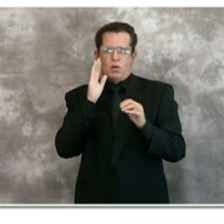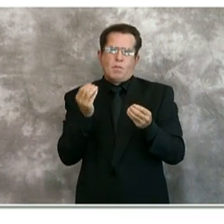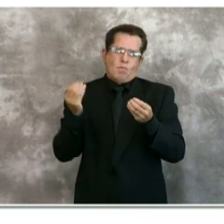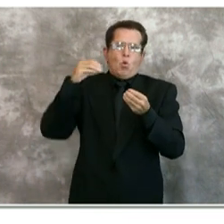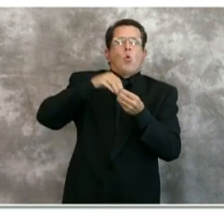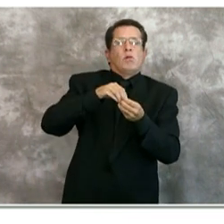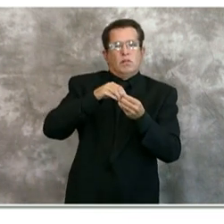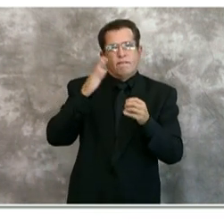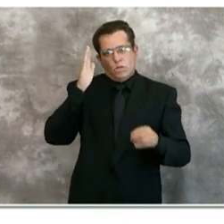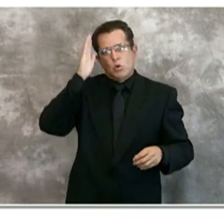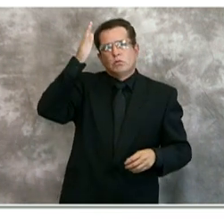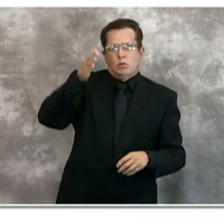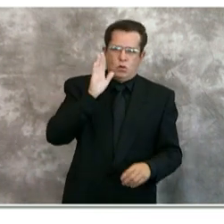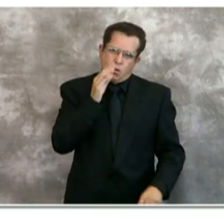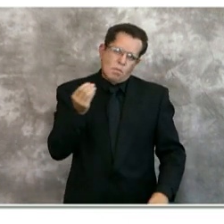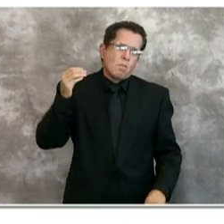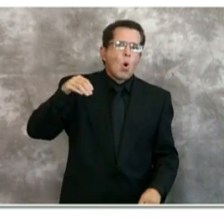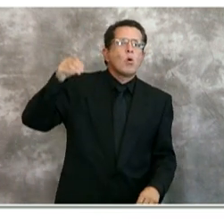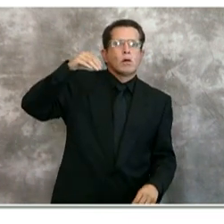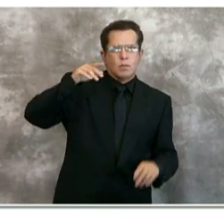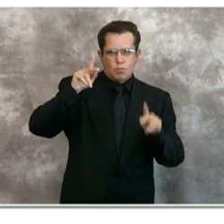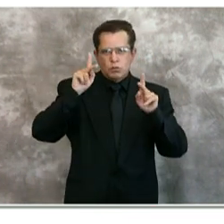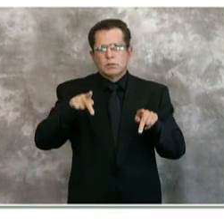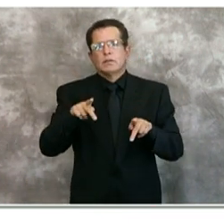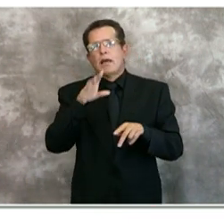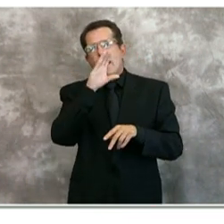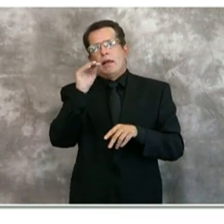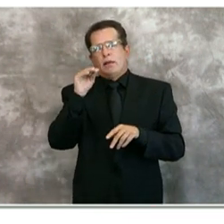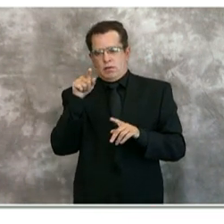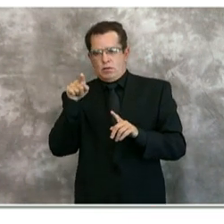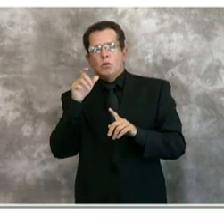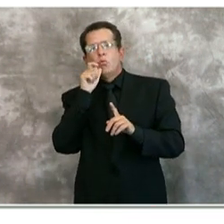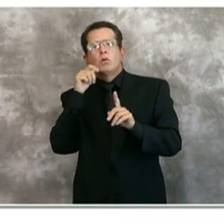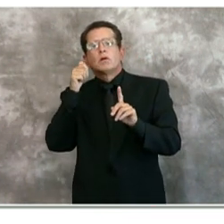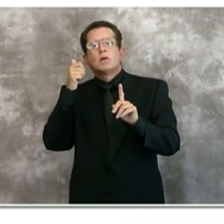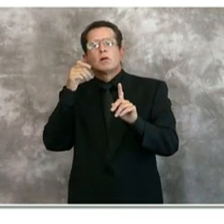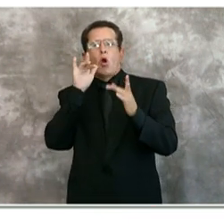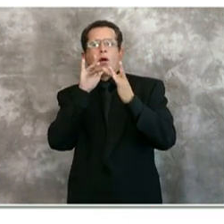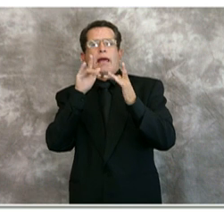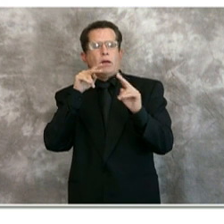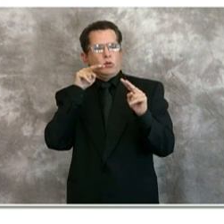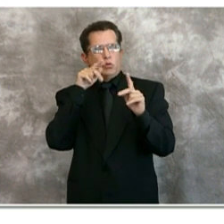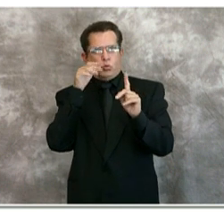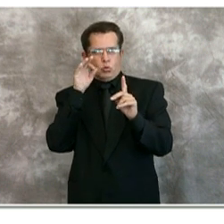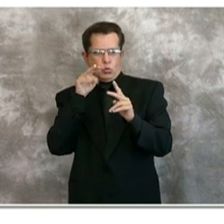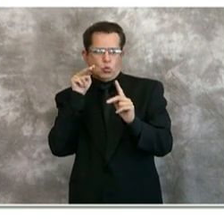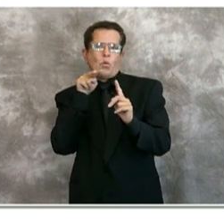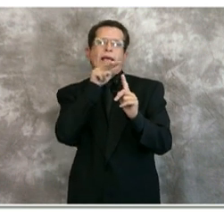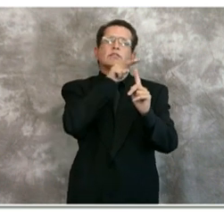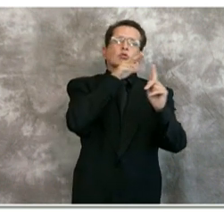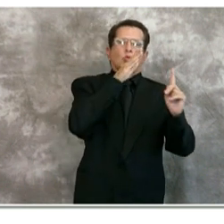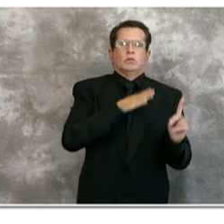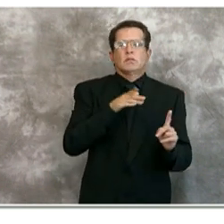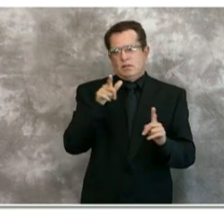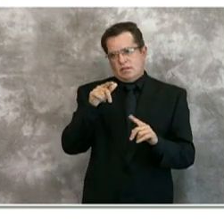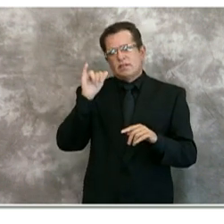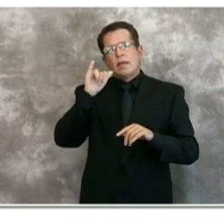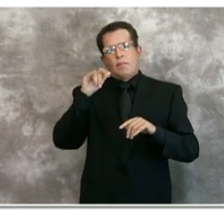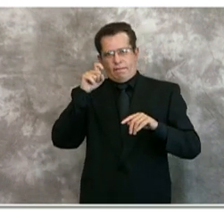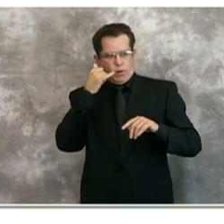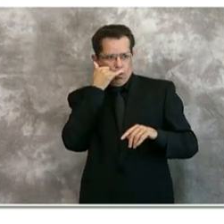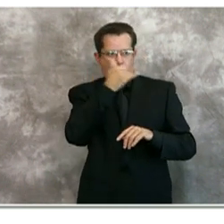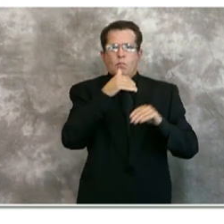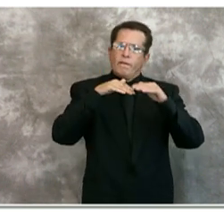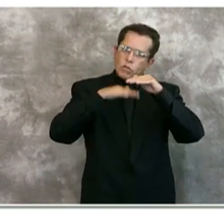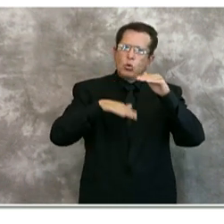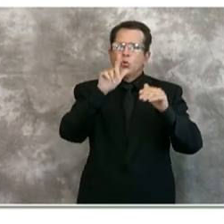the near future. And then our percentages of close contact traced starting within 24 hours is on par with where we expect to be. And then you